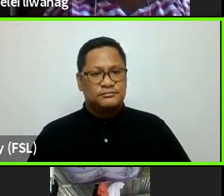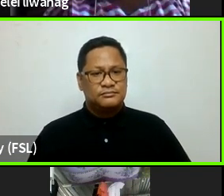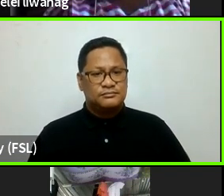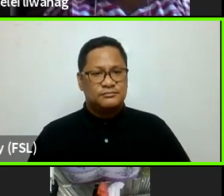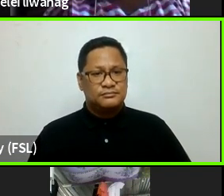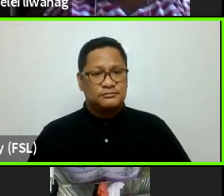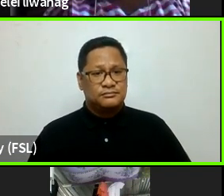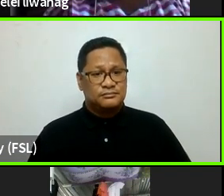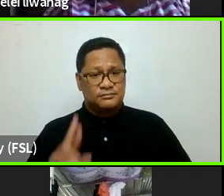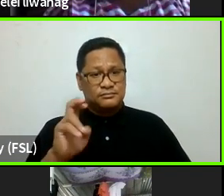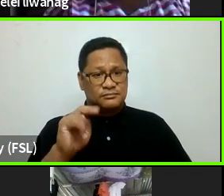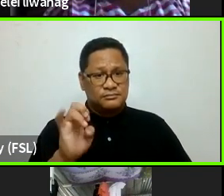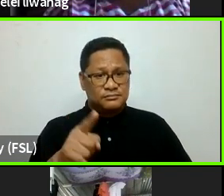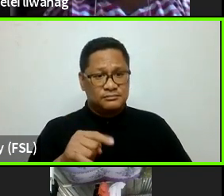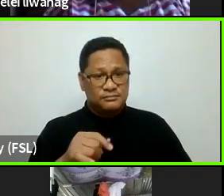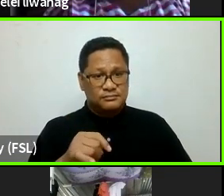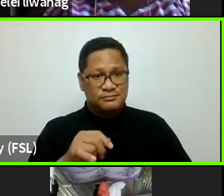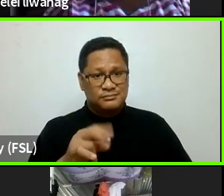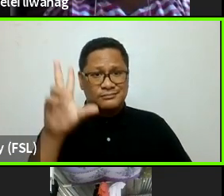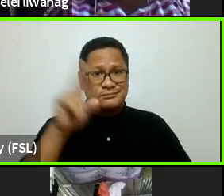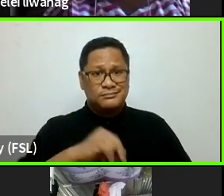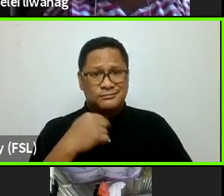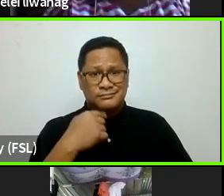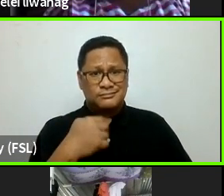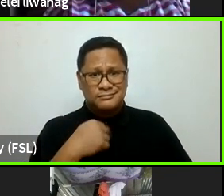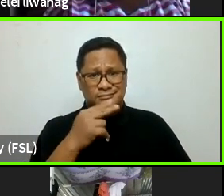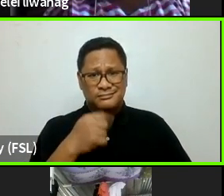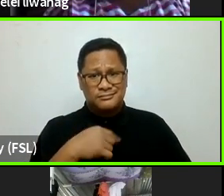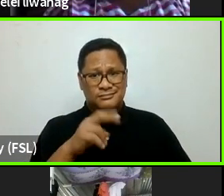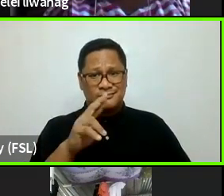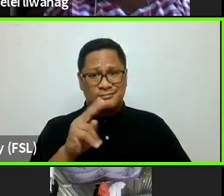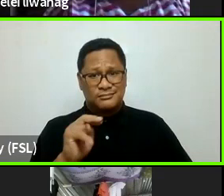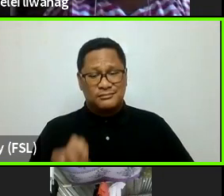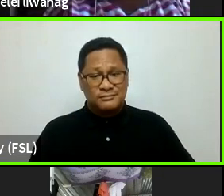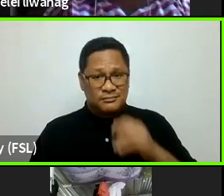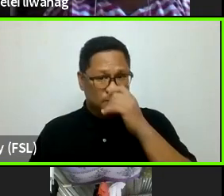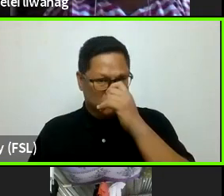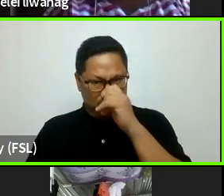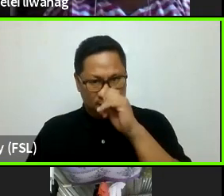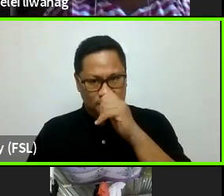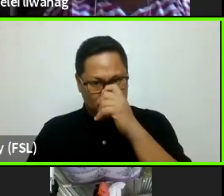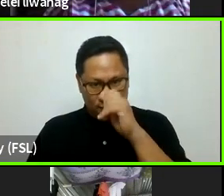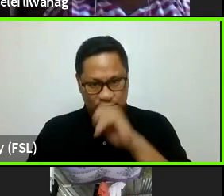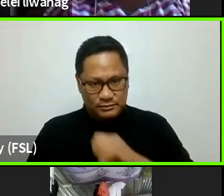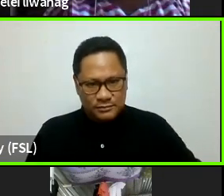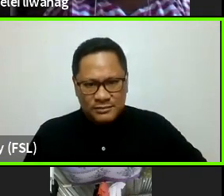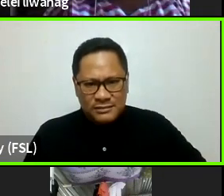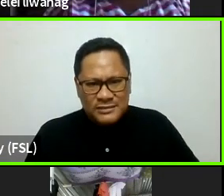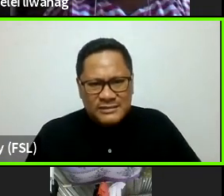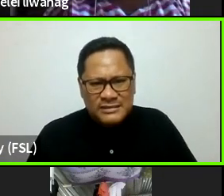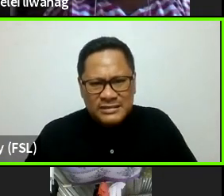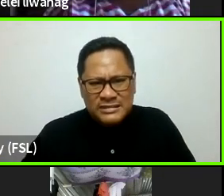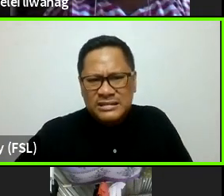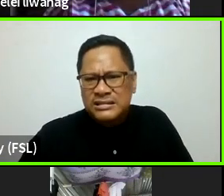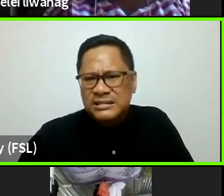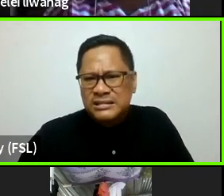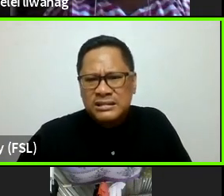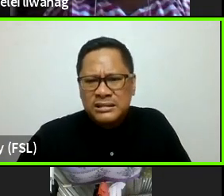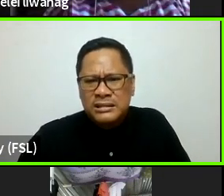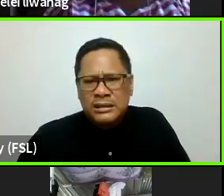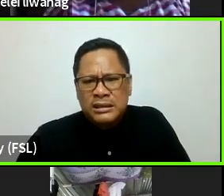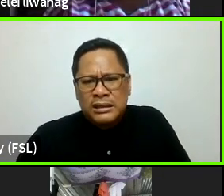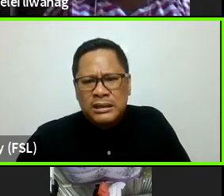Rene, ikaw ba yun? Yes, hindi. Ah, hindi ba? Sino yun? Hello, sir. Teka.